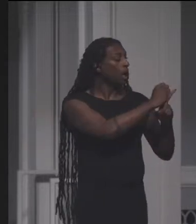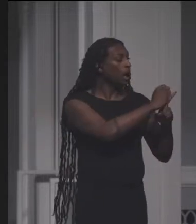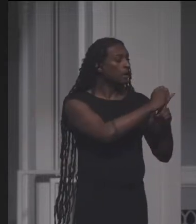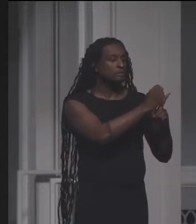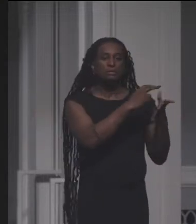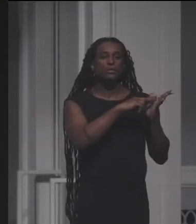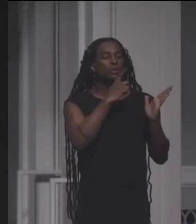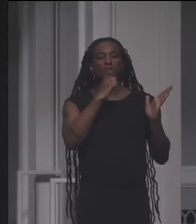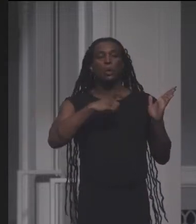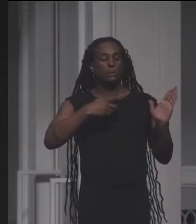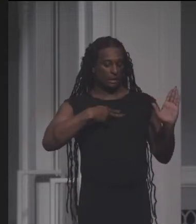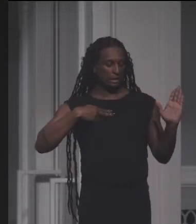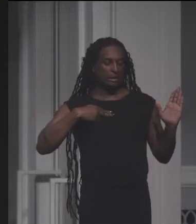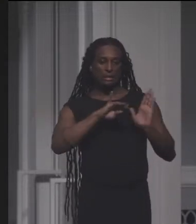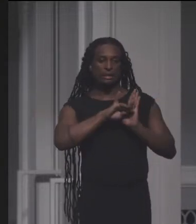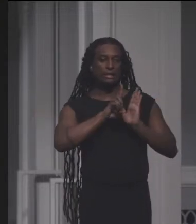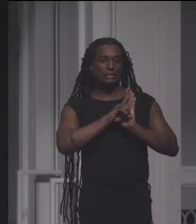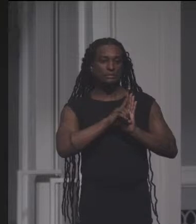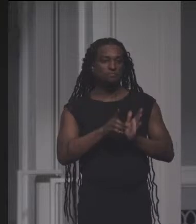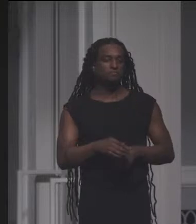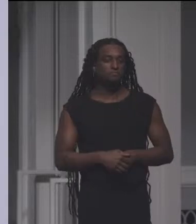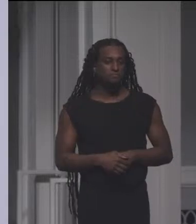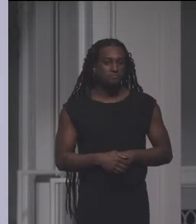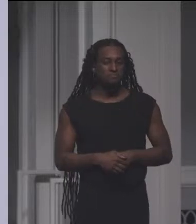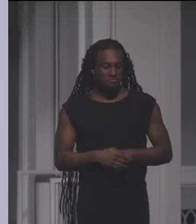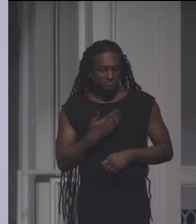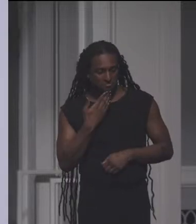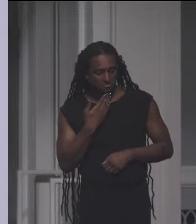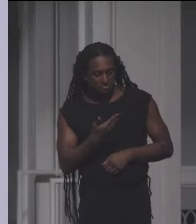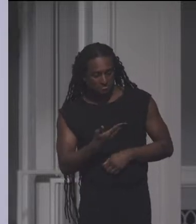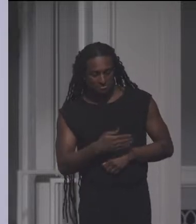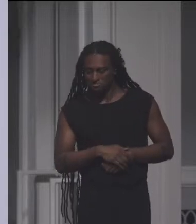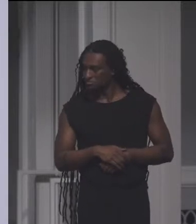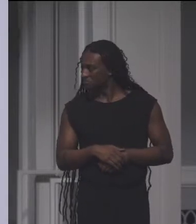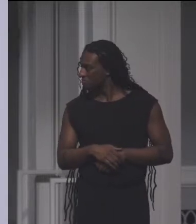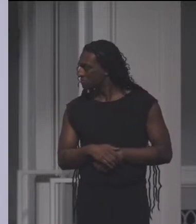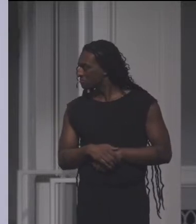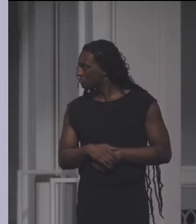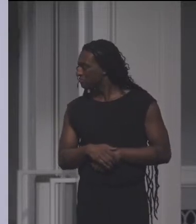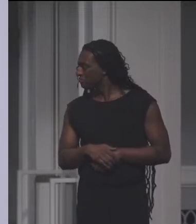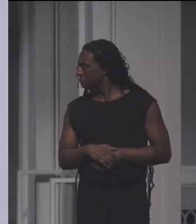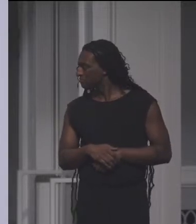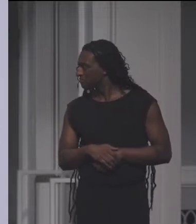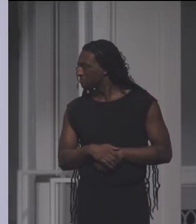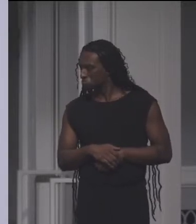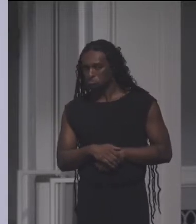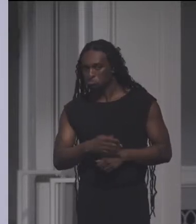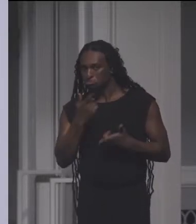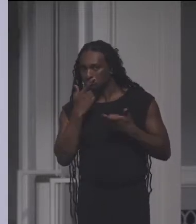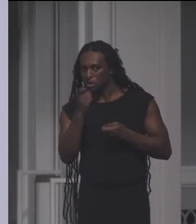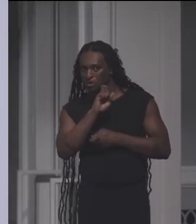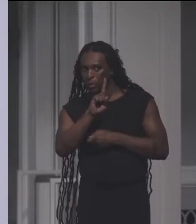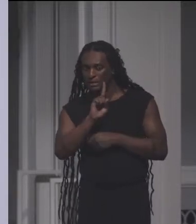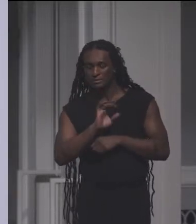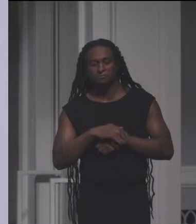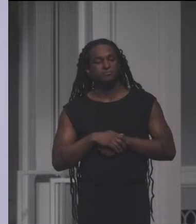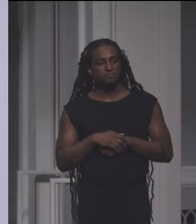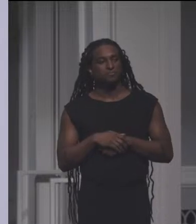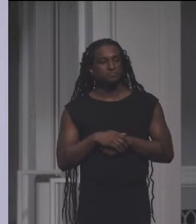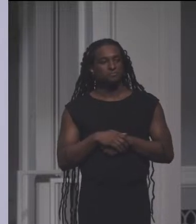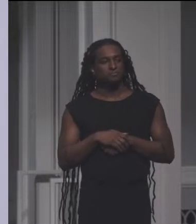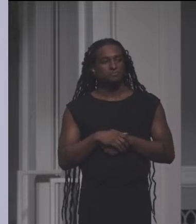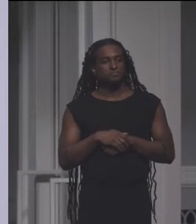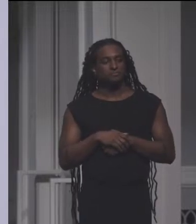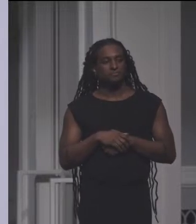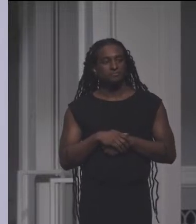Mm-hmm. Yeah. Thank you. There's a related, very interesting question as well. Do you feel